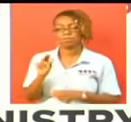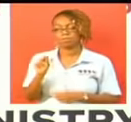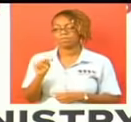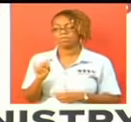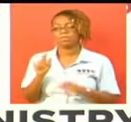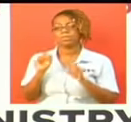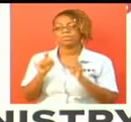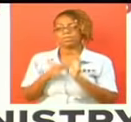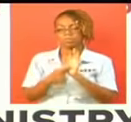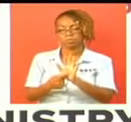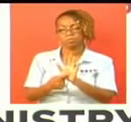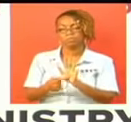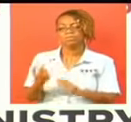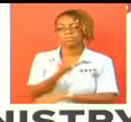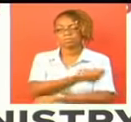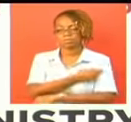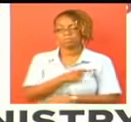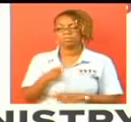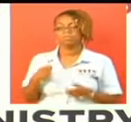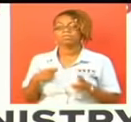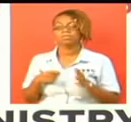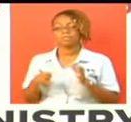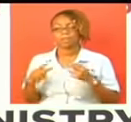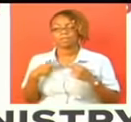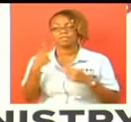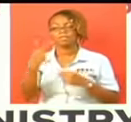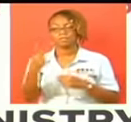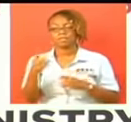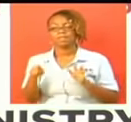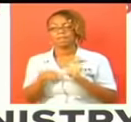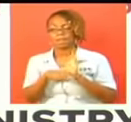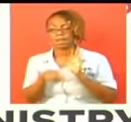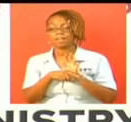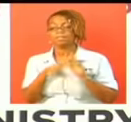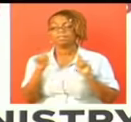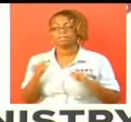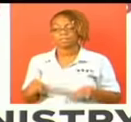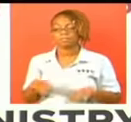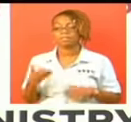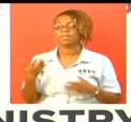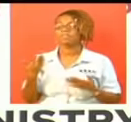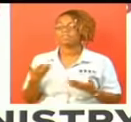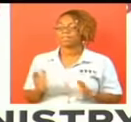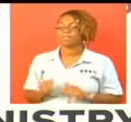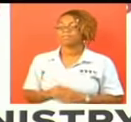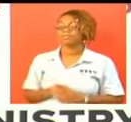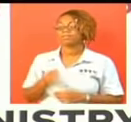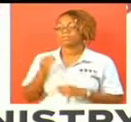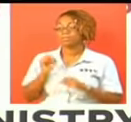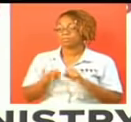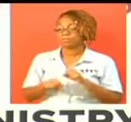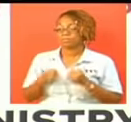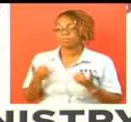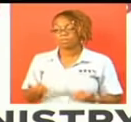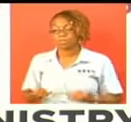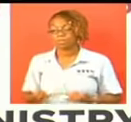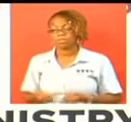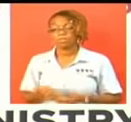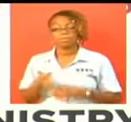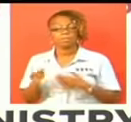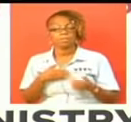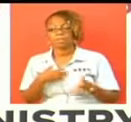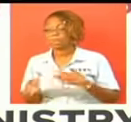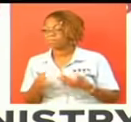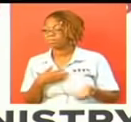to reduce transmission, use of PPE, or the other precautions that currently apply. Because irrespective of